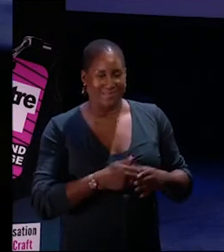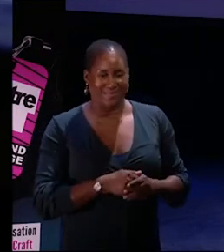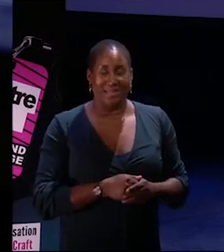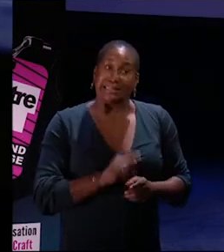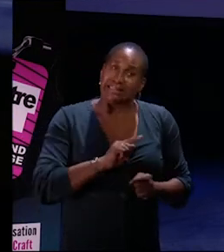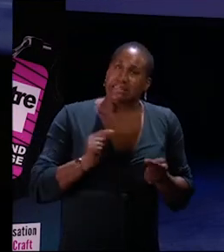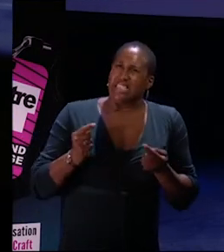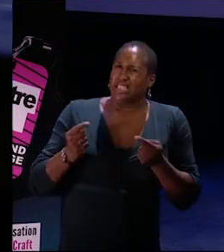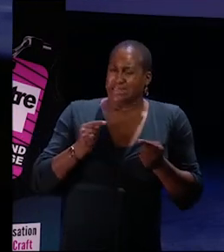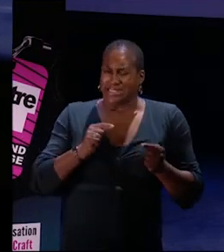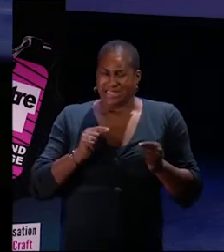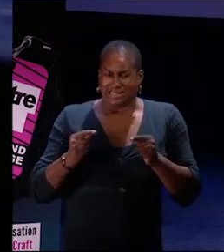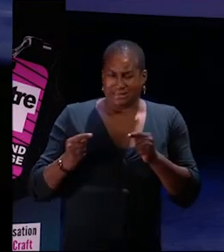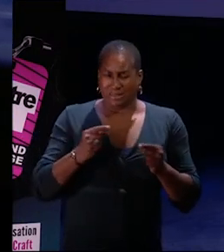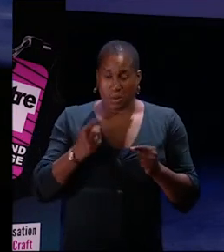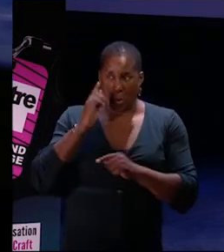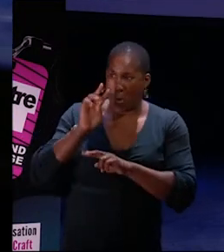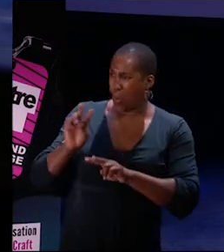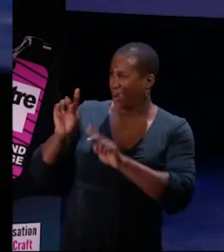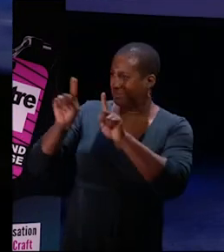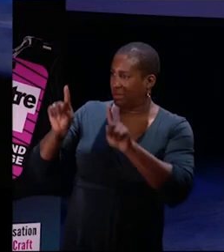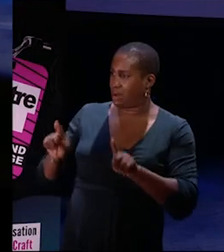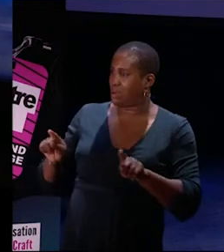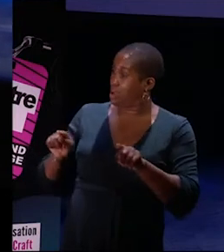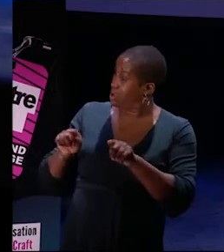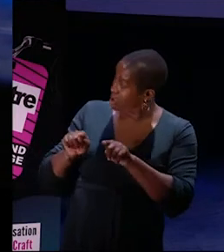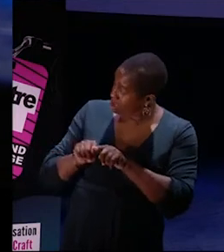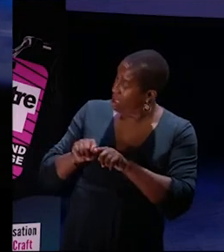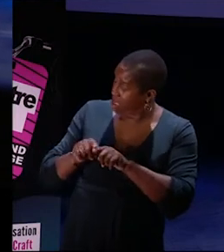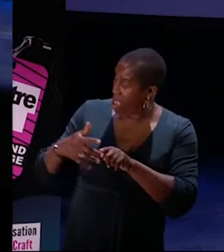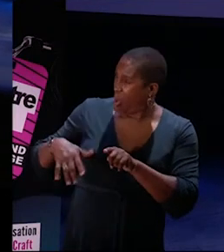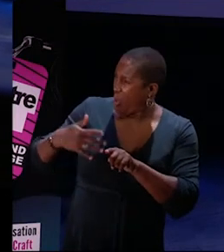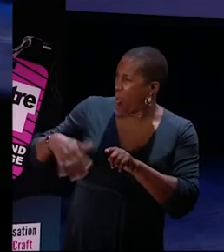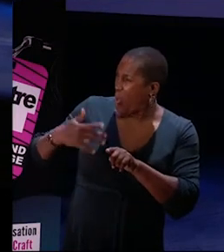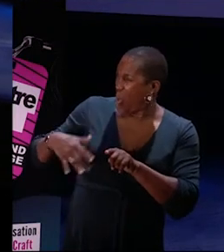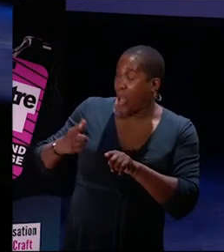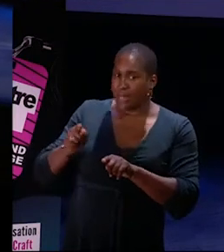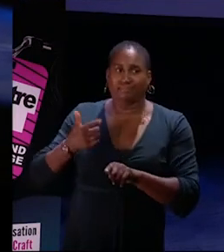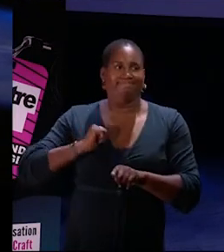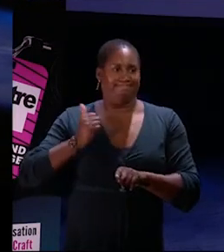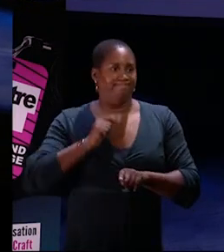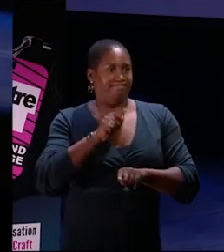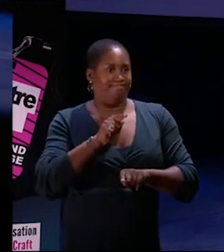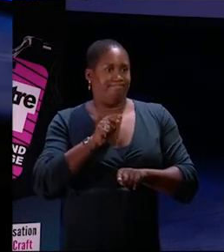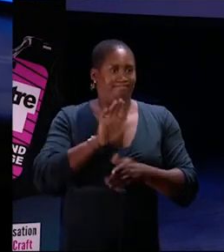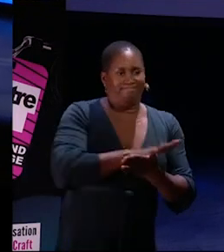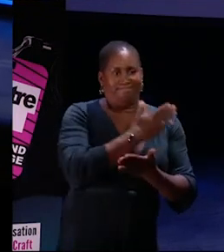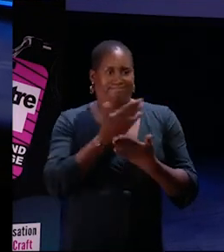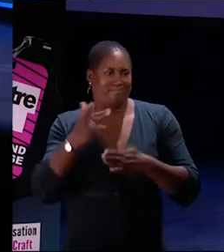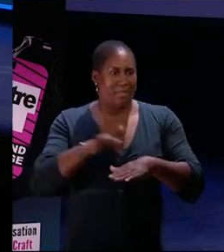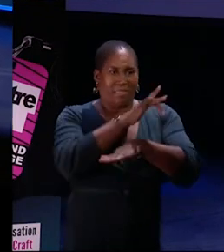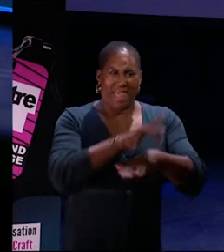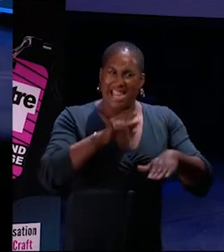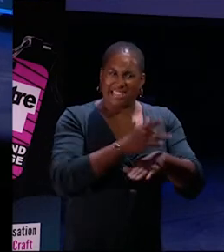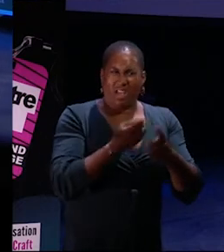of the challenges now. You know, you see something on television or you see something in a concert or whatever, and then you sort of start expecting that to be translated into all sorts